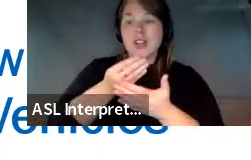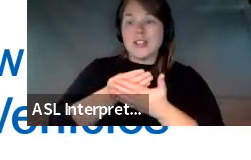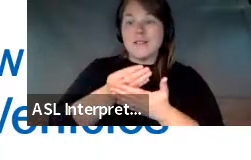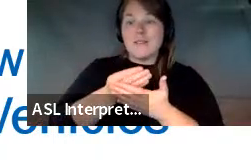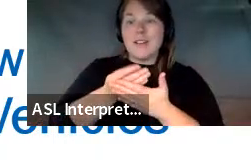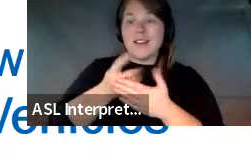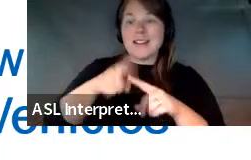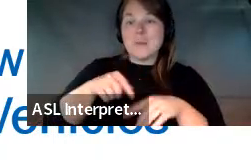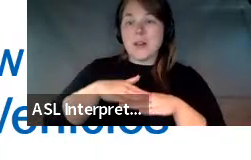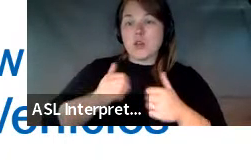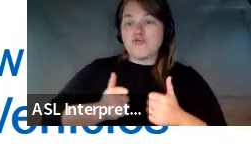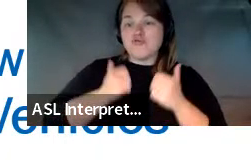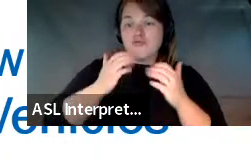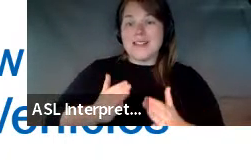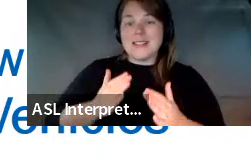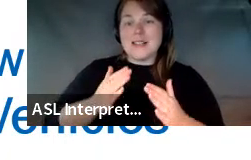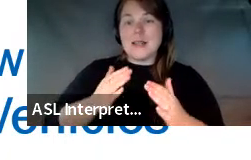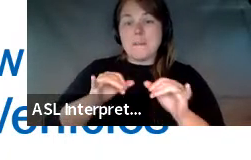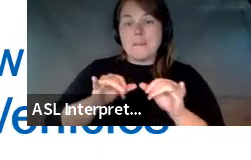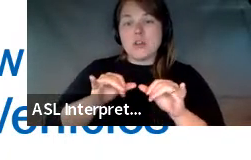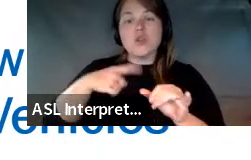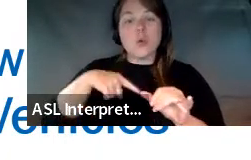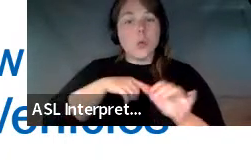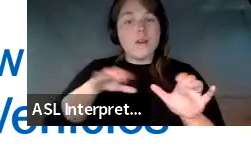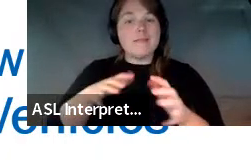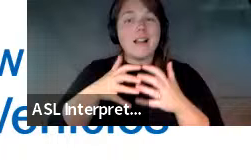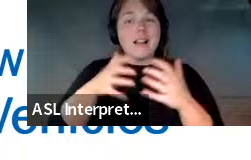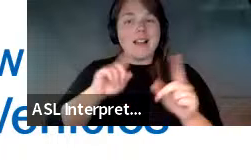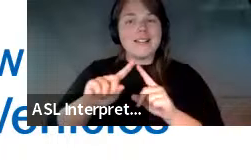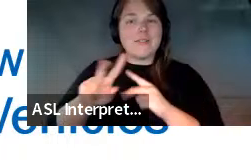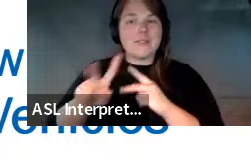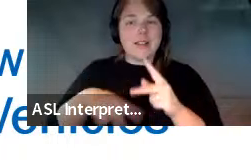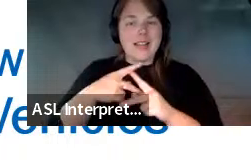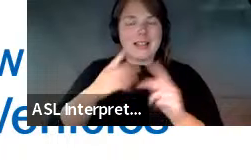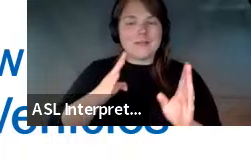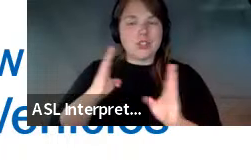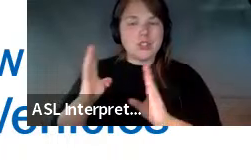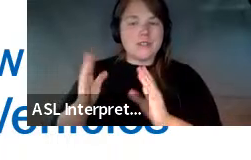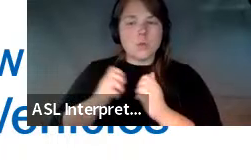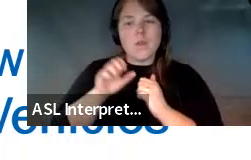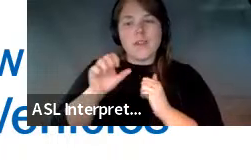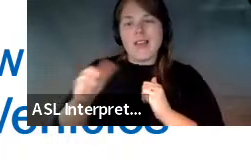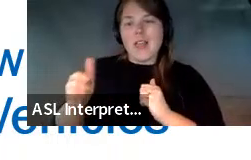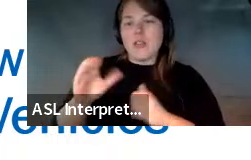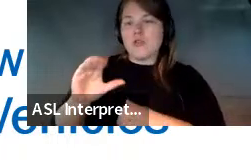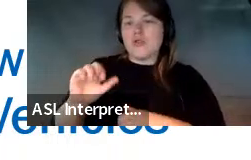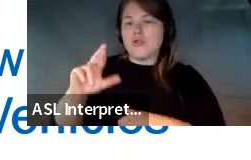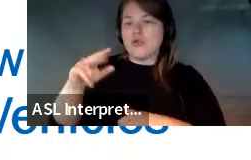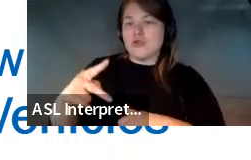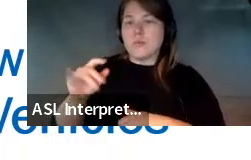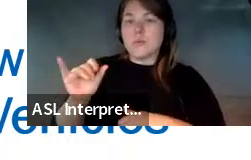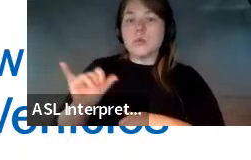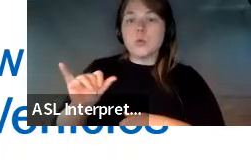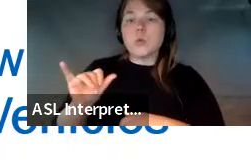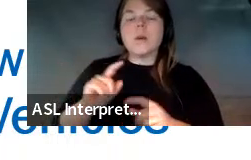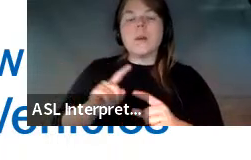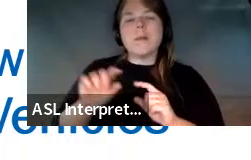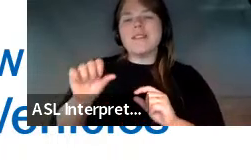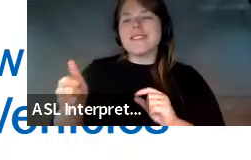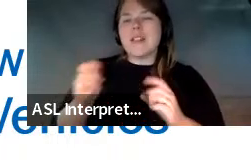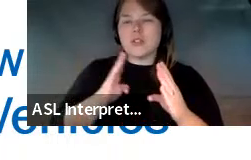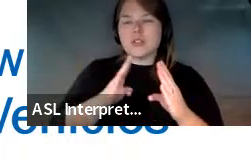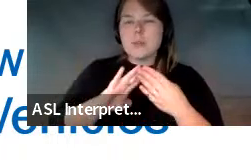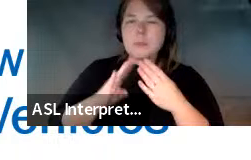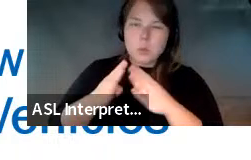over just to support. We've done a lot of these types of shifts in other SERPs as well. It's our other like communities, I should